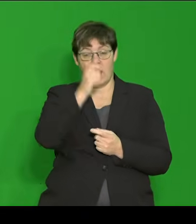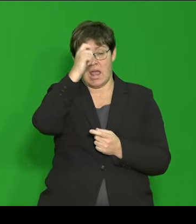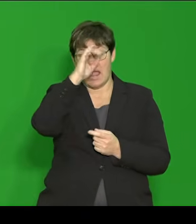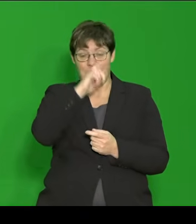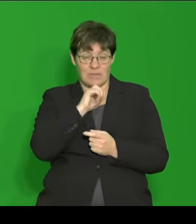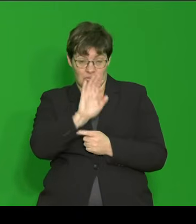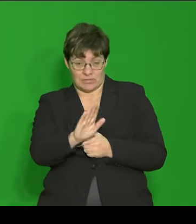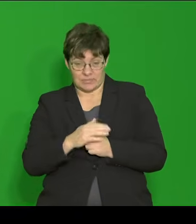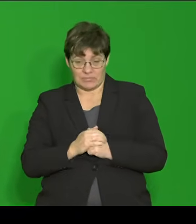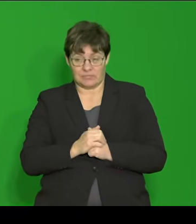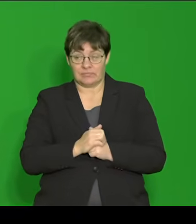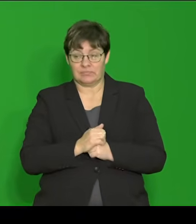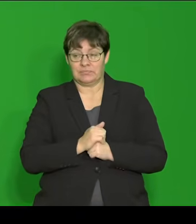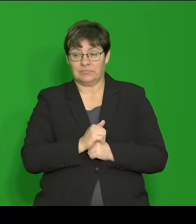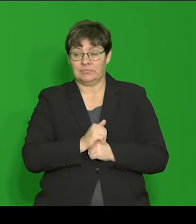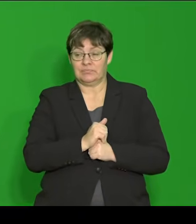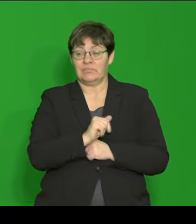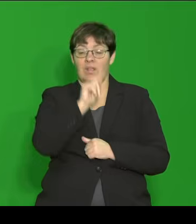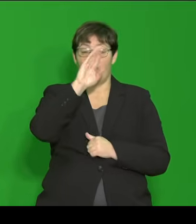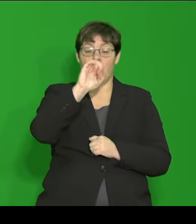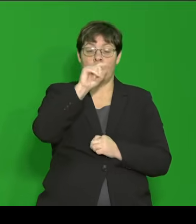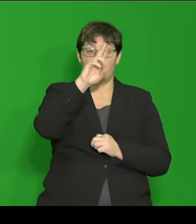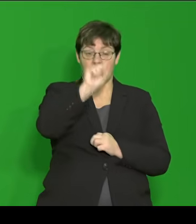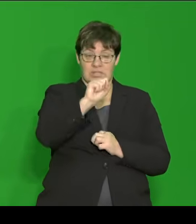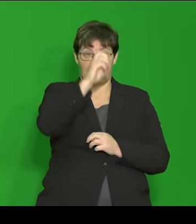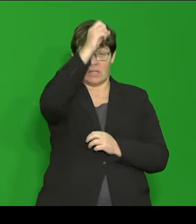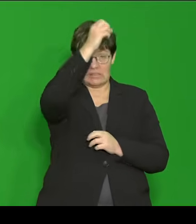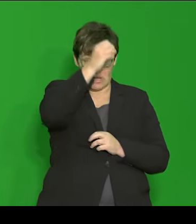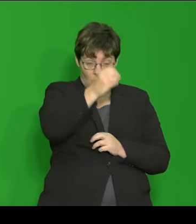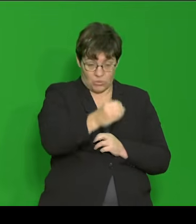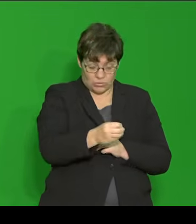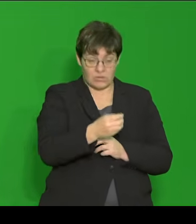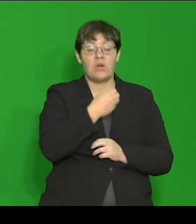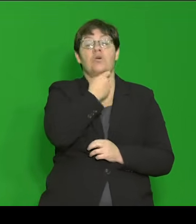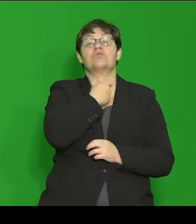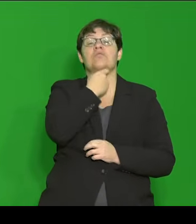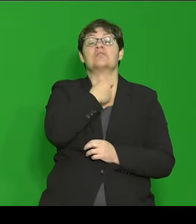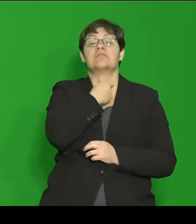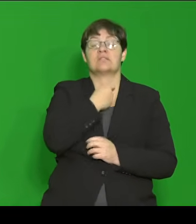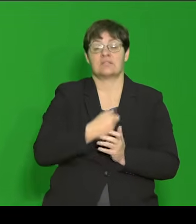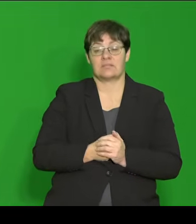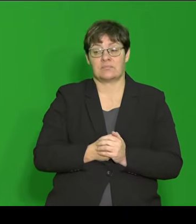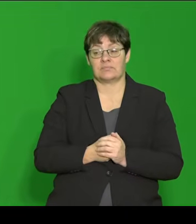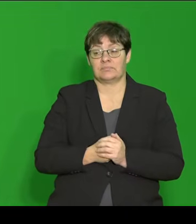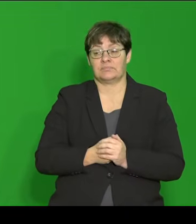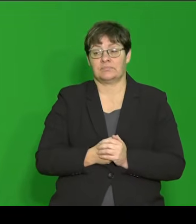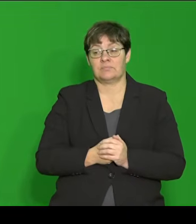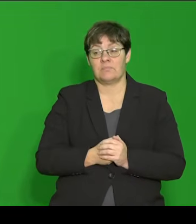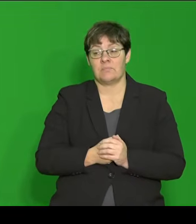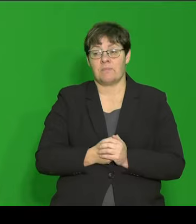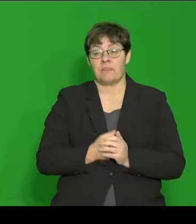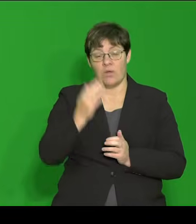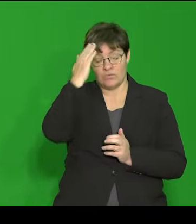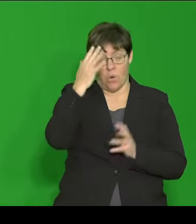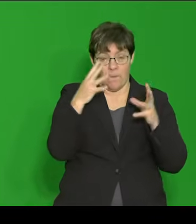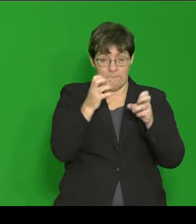an image of what I mean. So guys, that's the bolus that's moving down the esophagus. We note that there